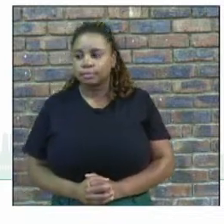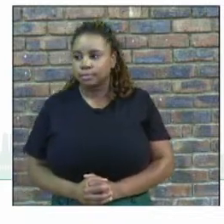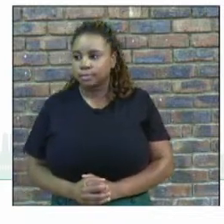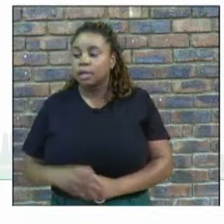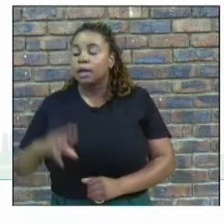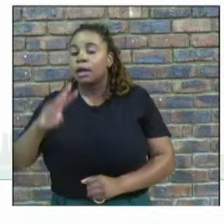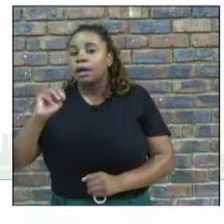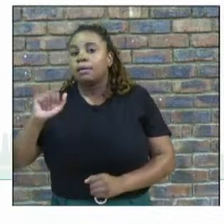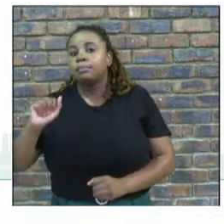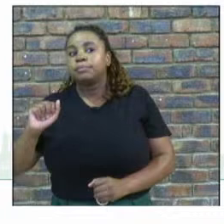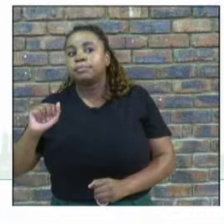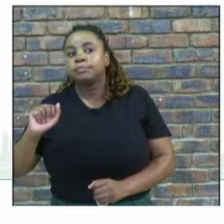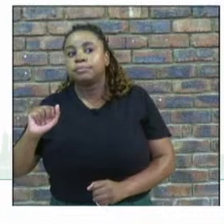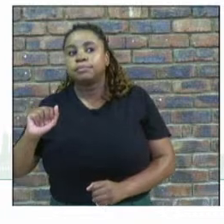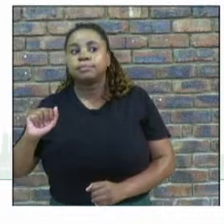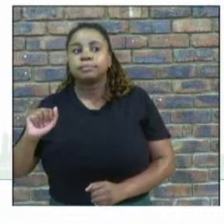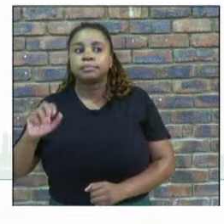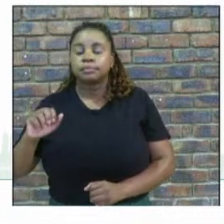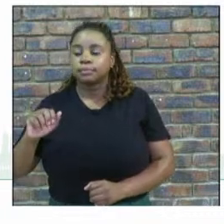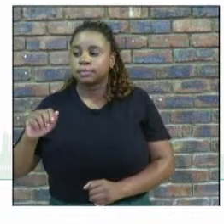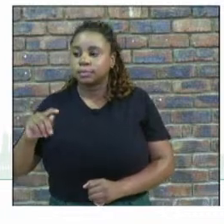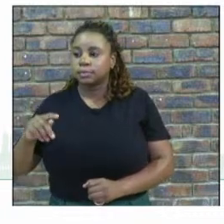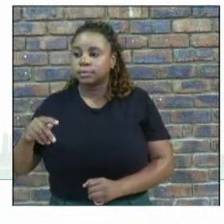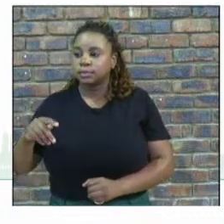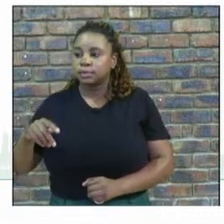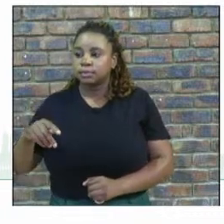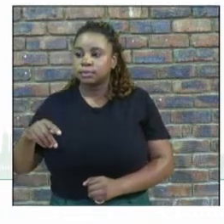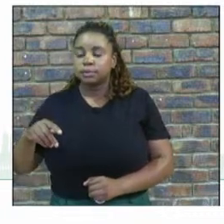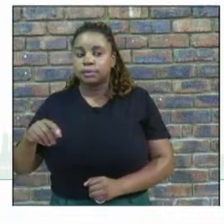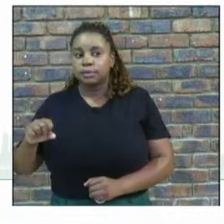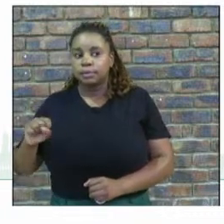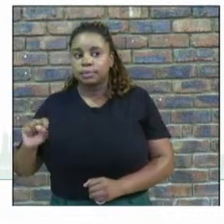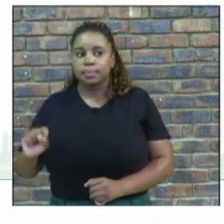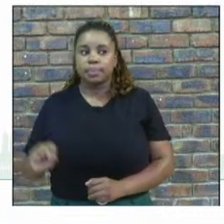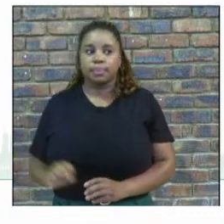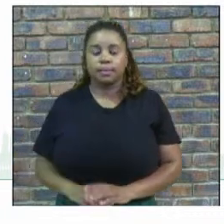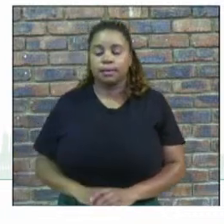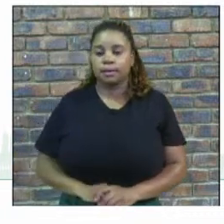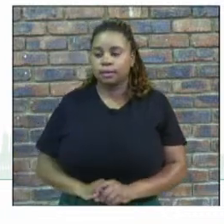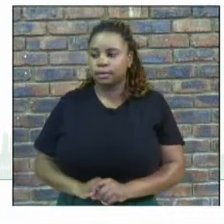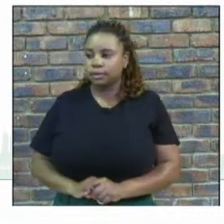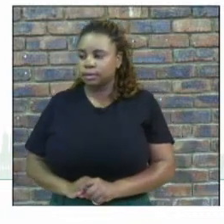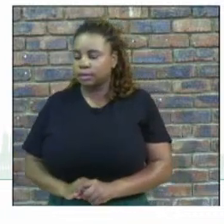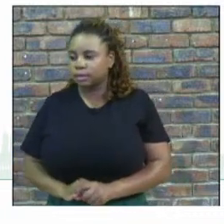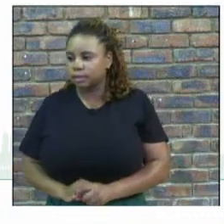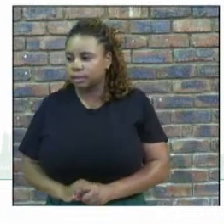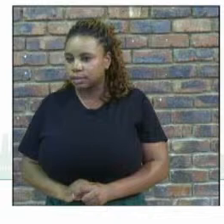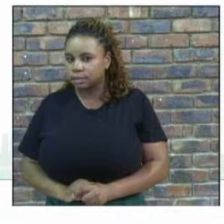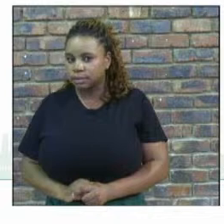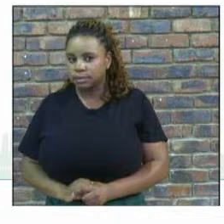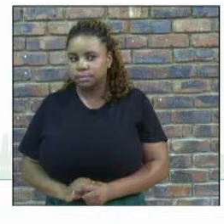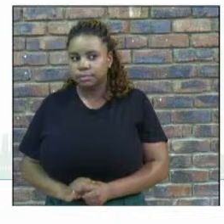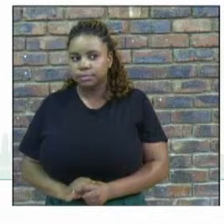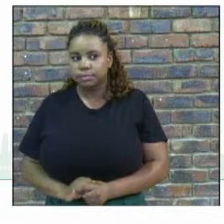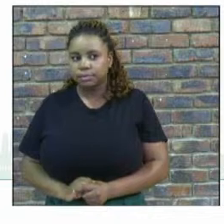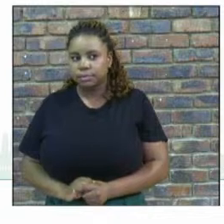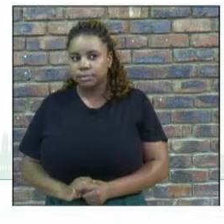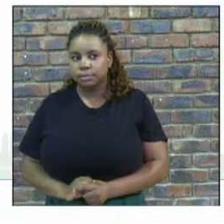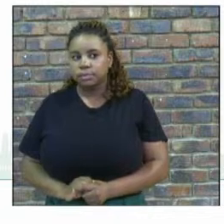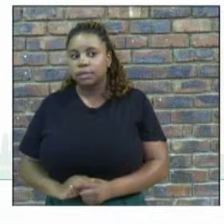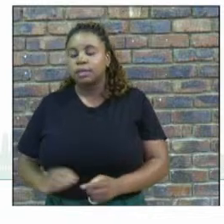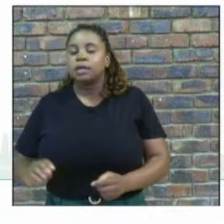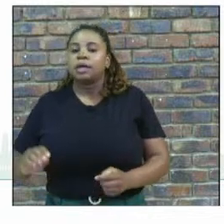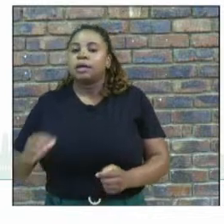Ma'am Khaile, you know, if you could, in a second, ne? In a second, if you could summarize